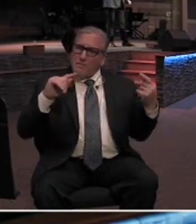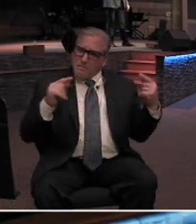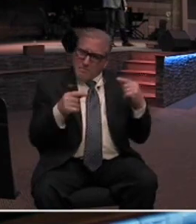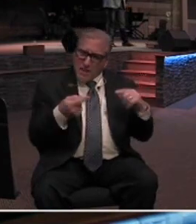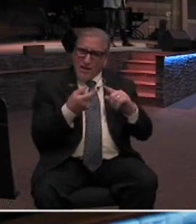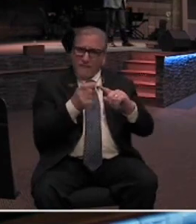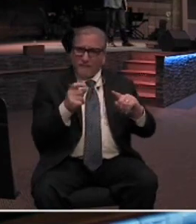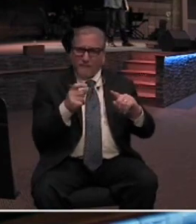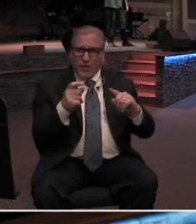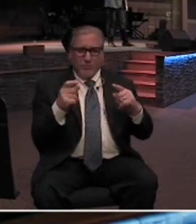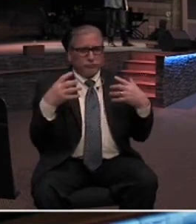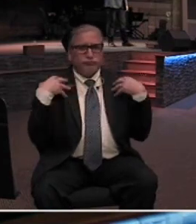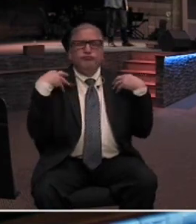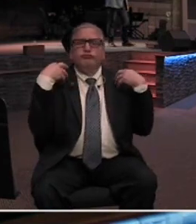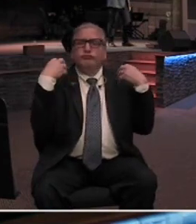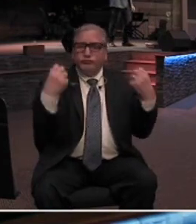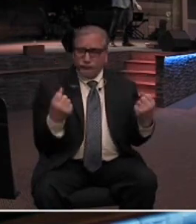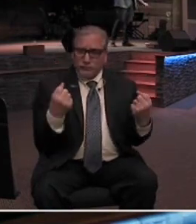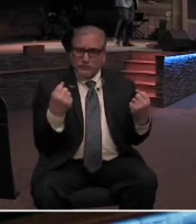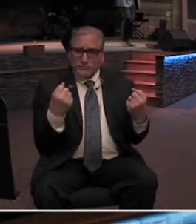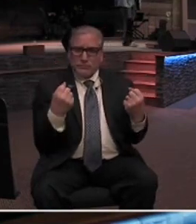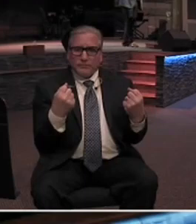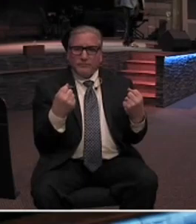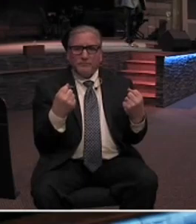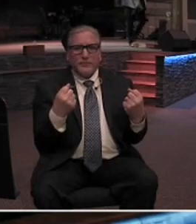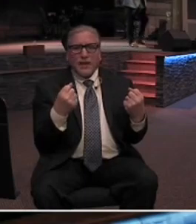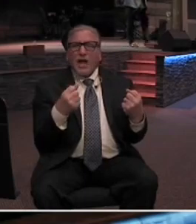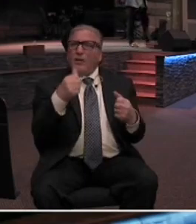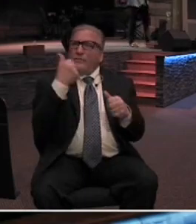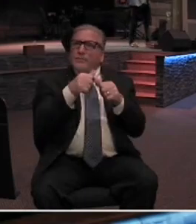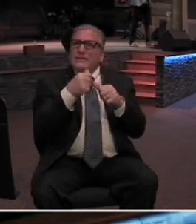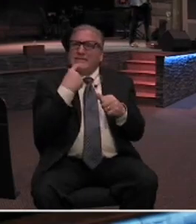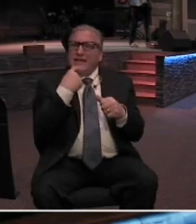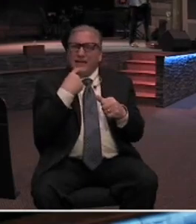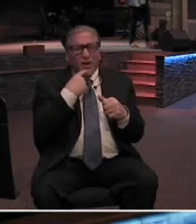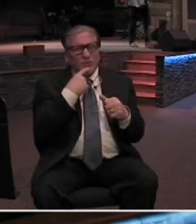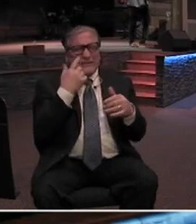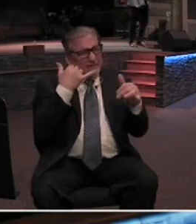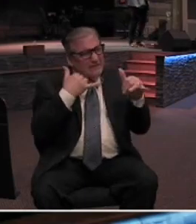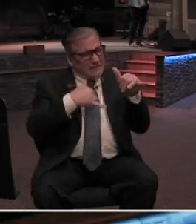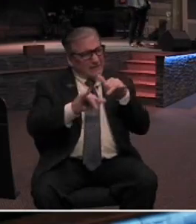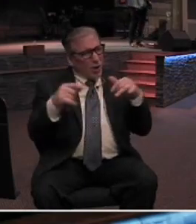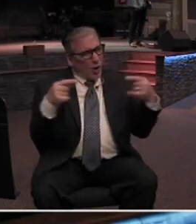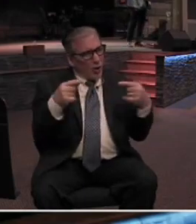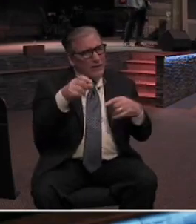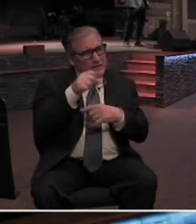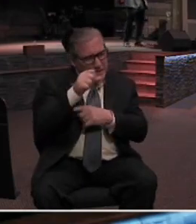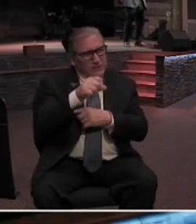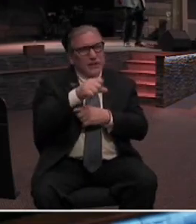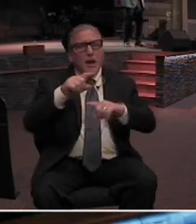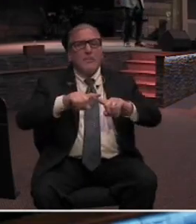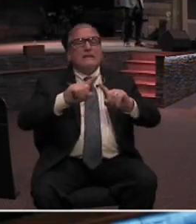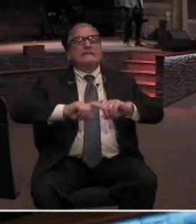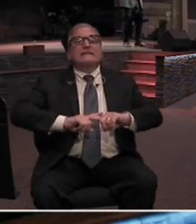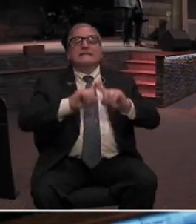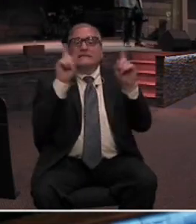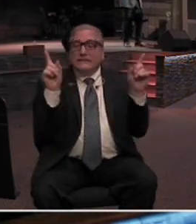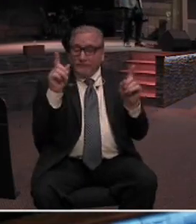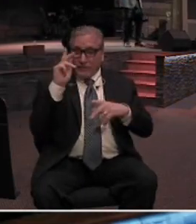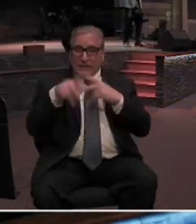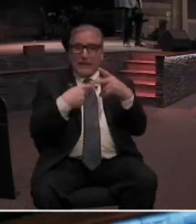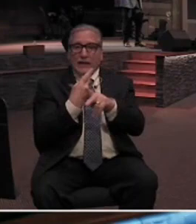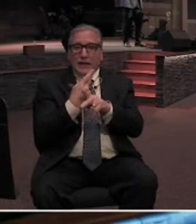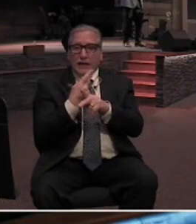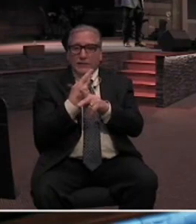recovery. I remember her saying something like this. Oh, it still hurts, she would say, but it's a different kind of